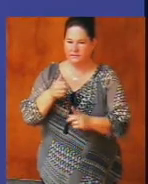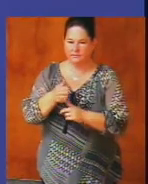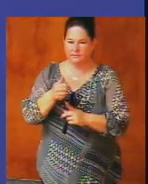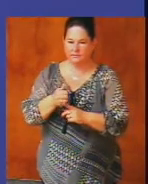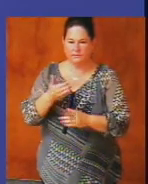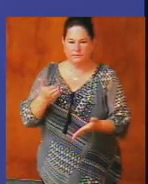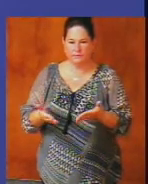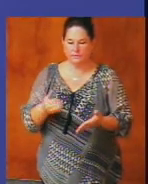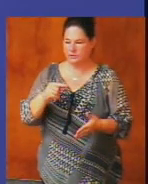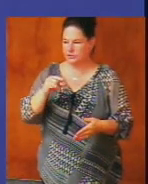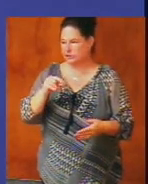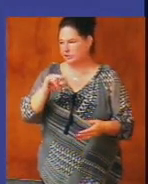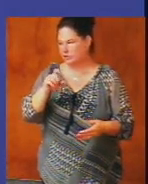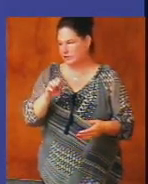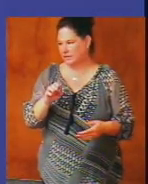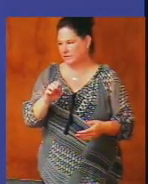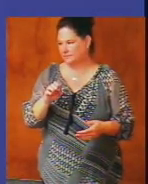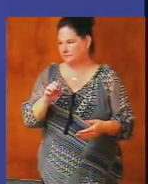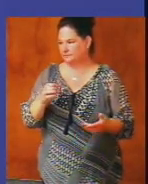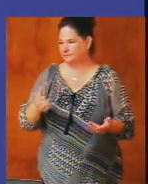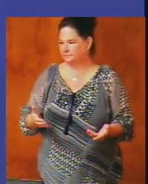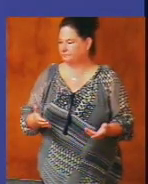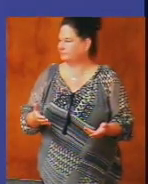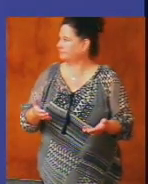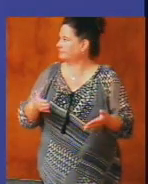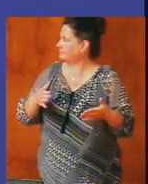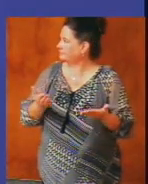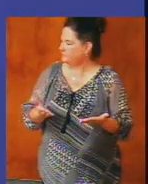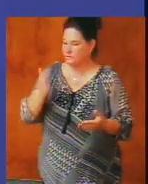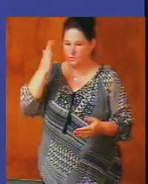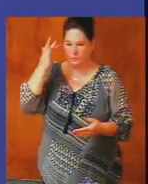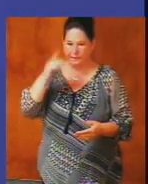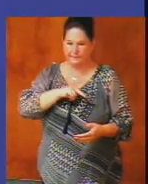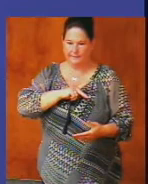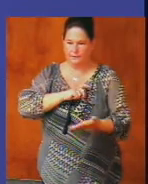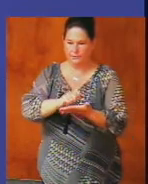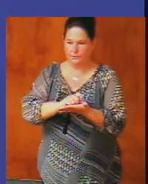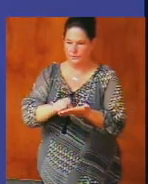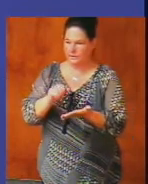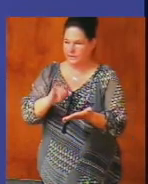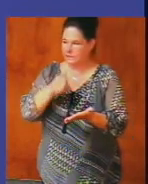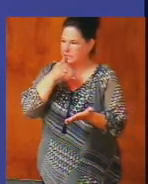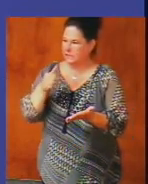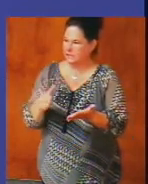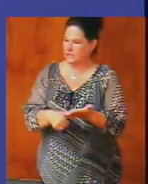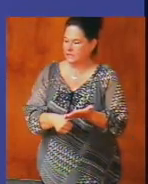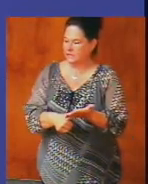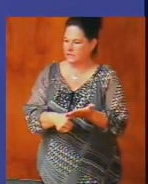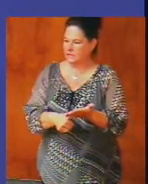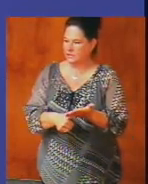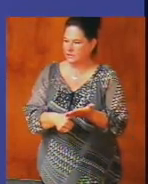probably a Gentile. Well, why did Paul write this letter?